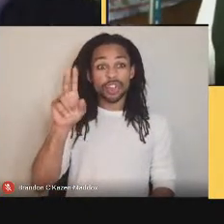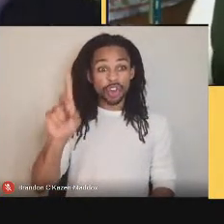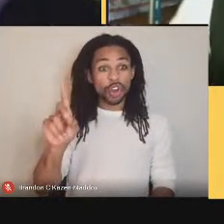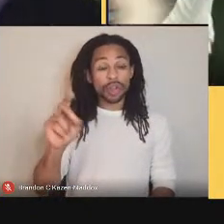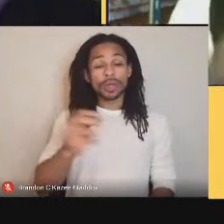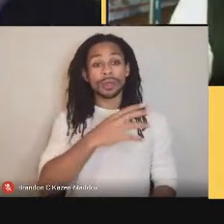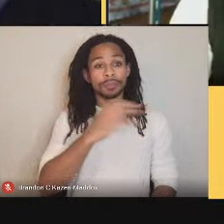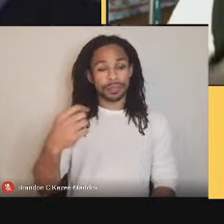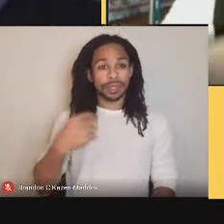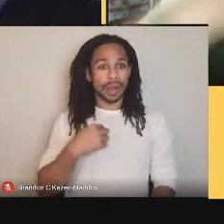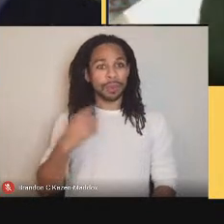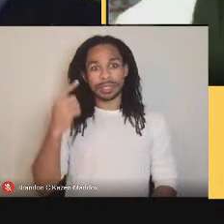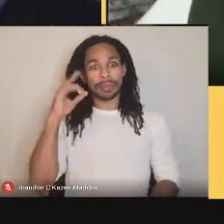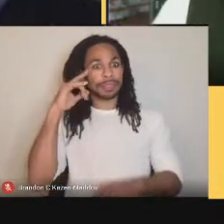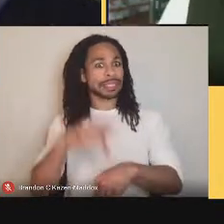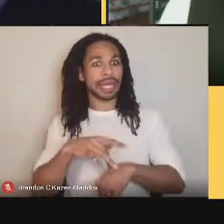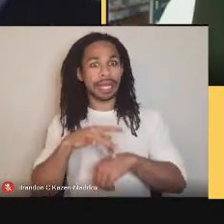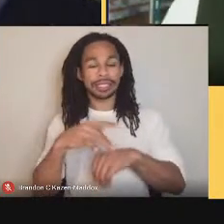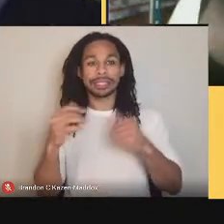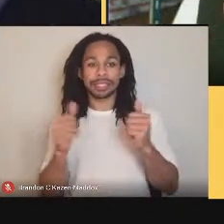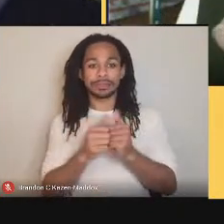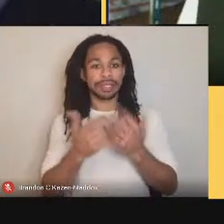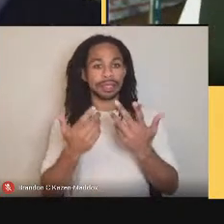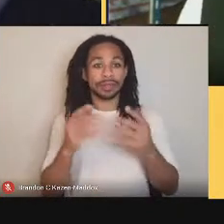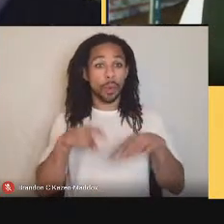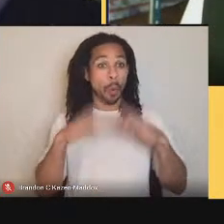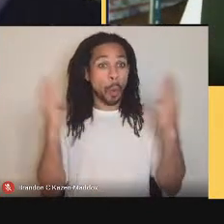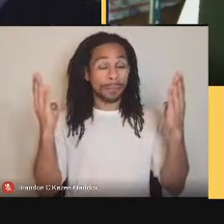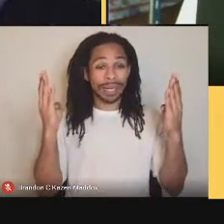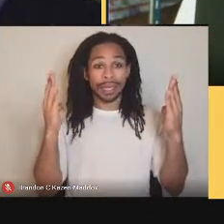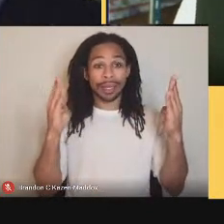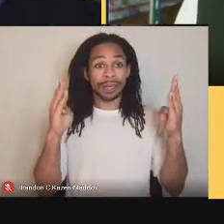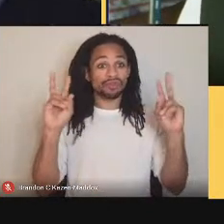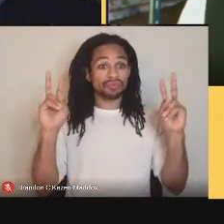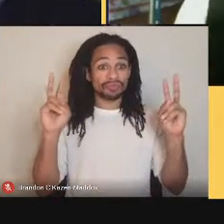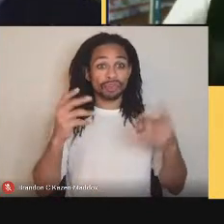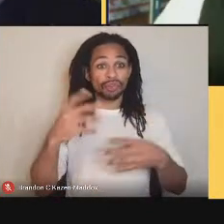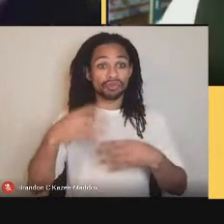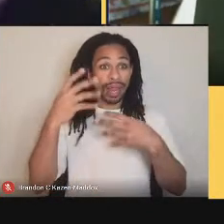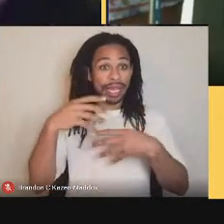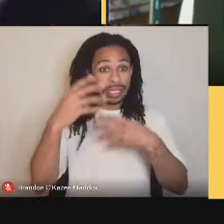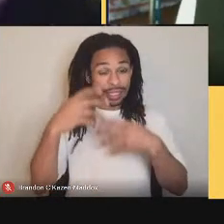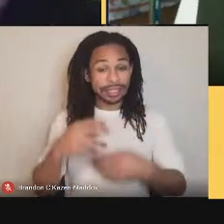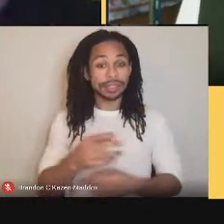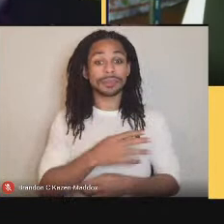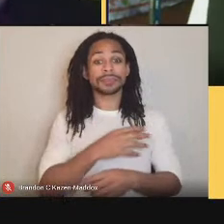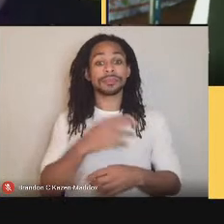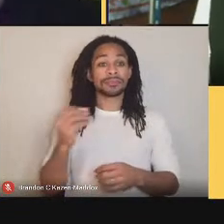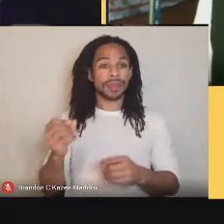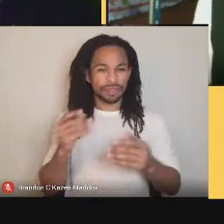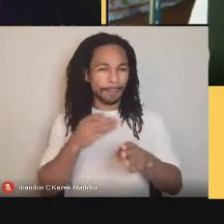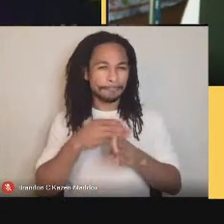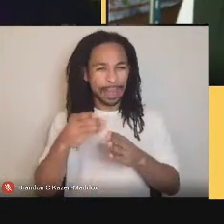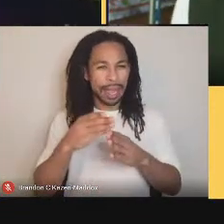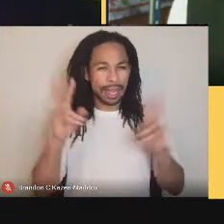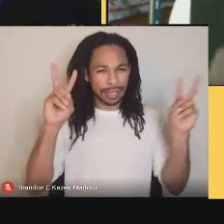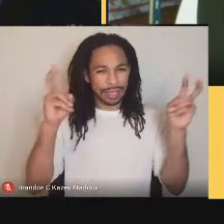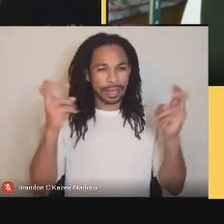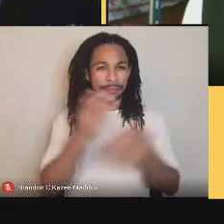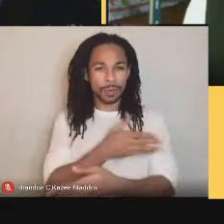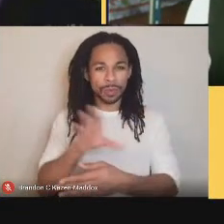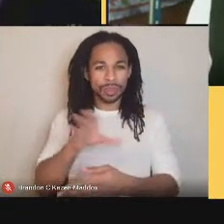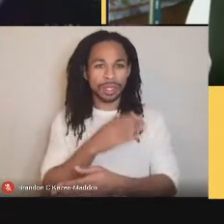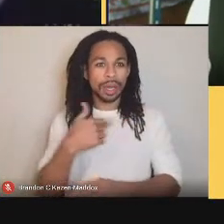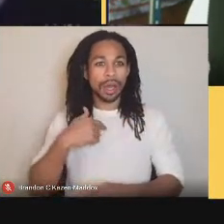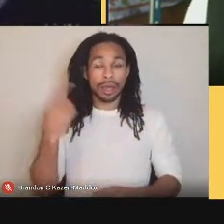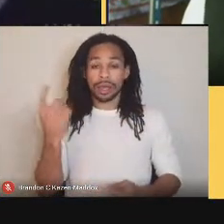And back when that was a thing, the opening credits, and there's a main title, the main theme that's playing over the opening credits, 3 minutes, 3.5 minutes, tells you everything